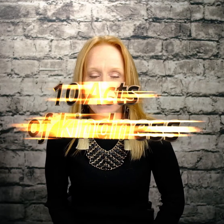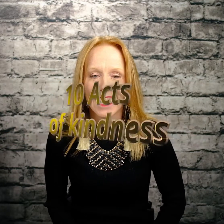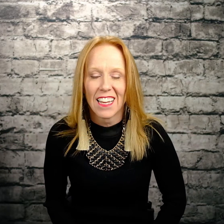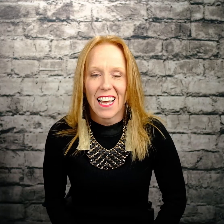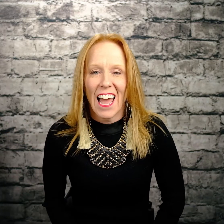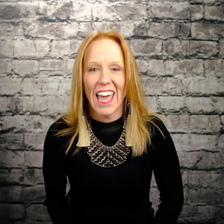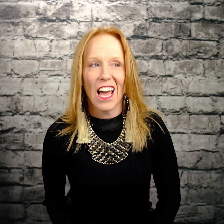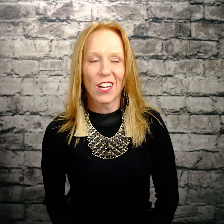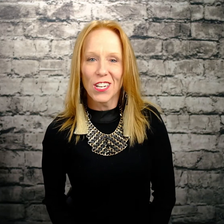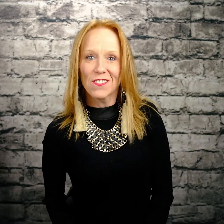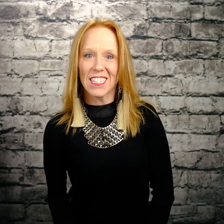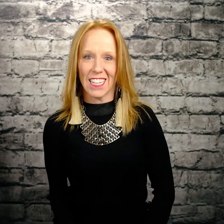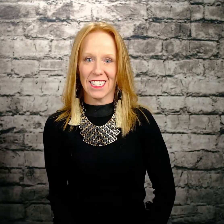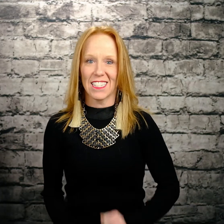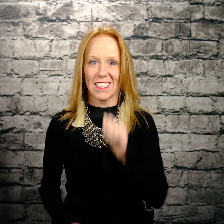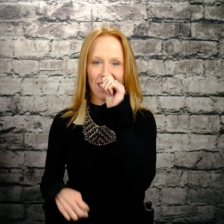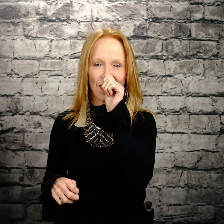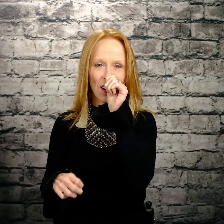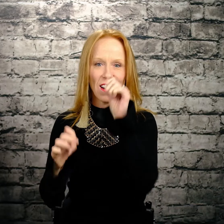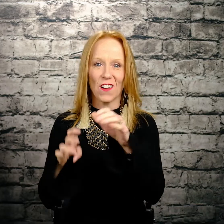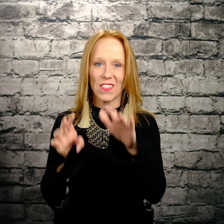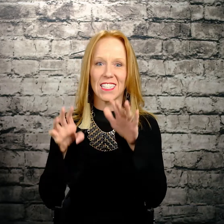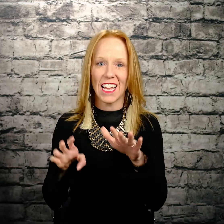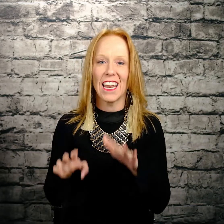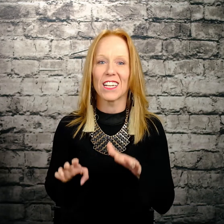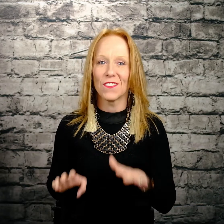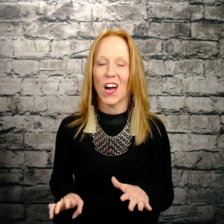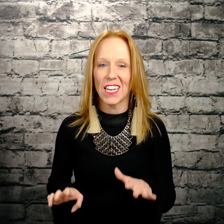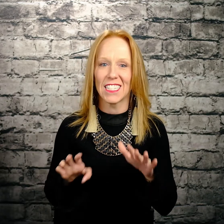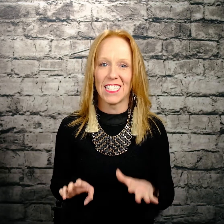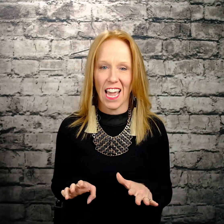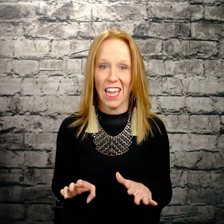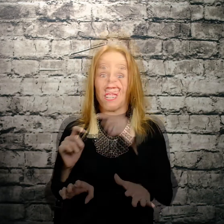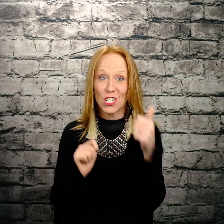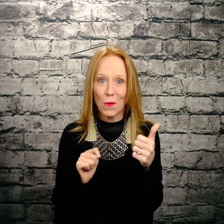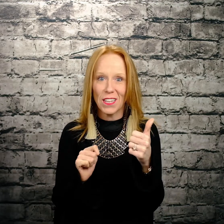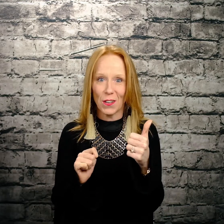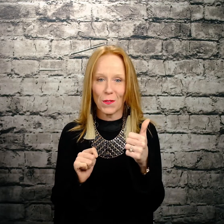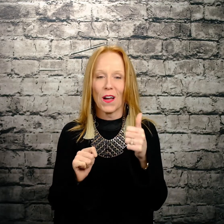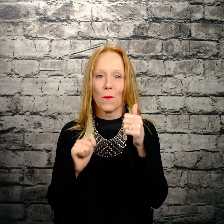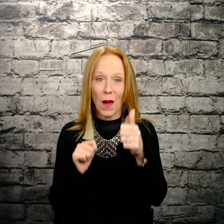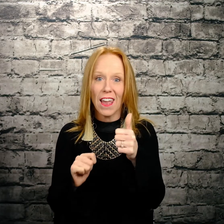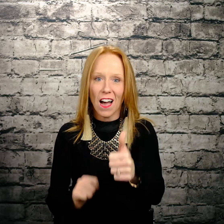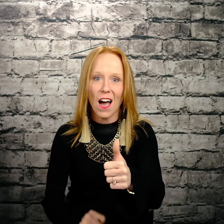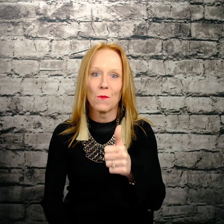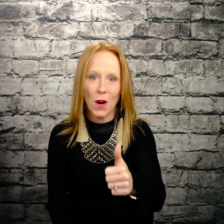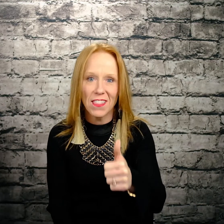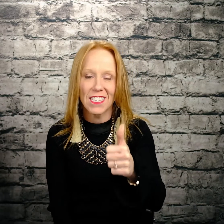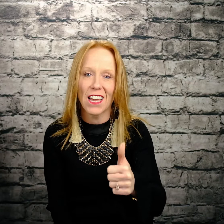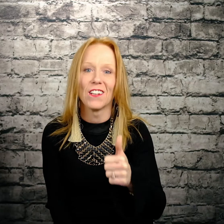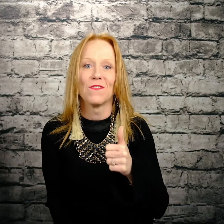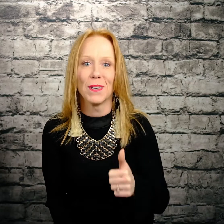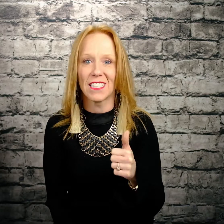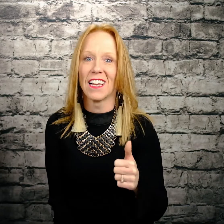kindness. And I couldn't resist starting off this 10 acts of kindness day showing you when I won